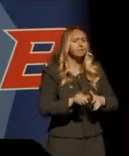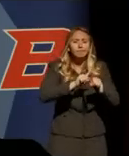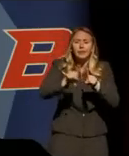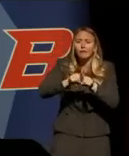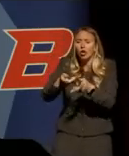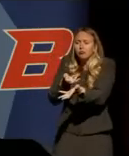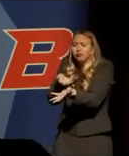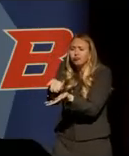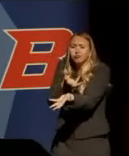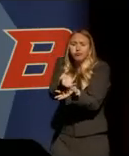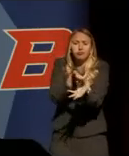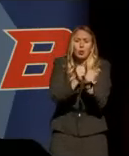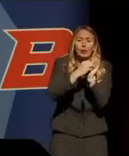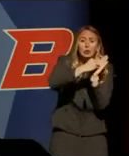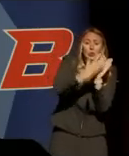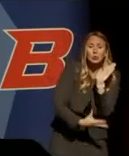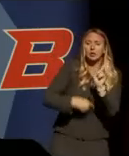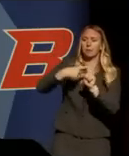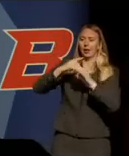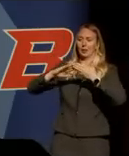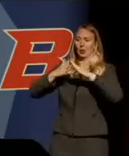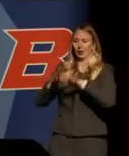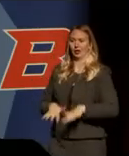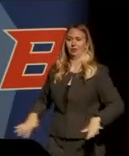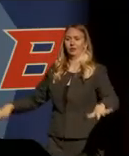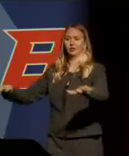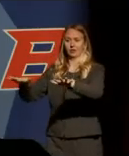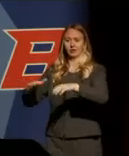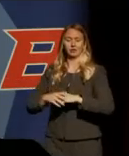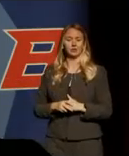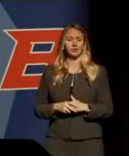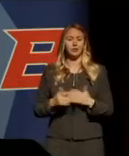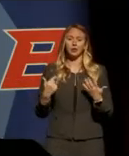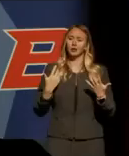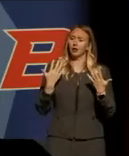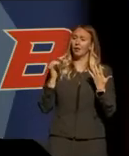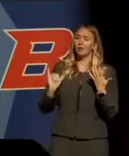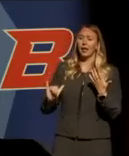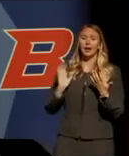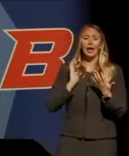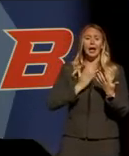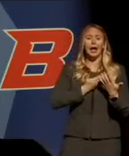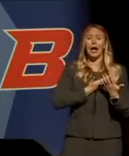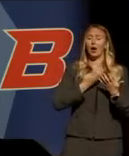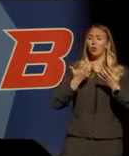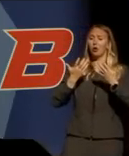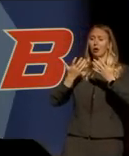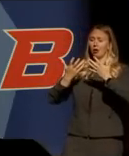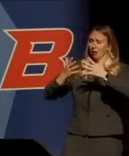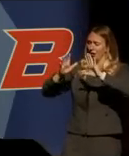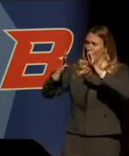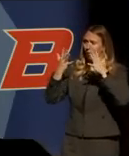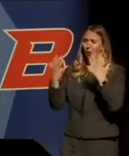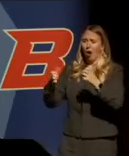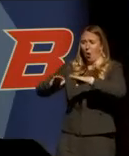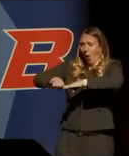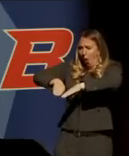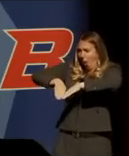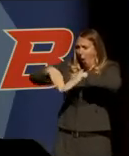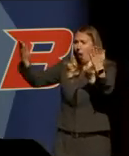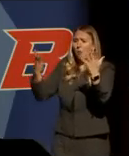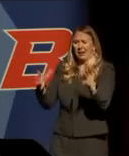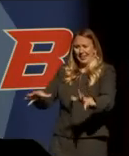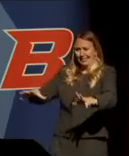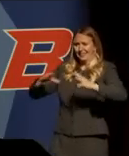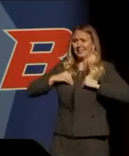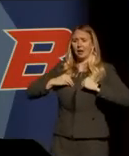our students and with the community around us. We are opening our arms wide at Boise State to think